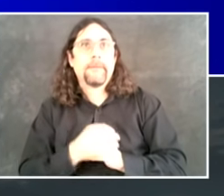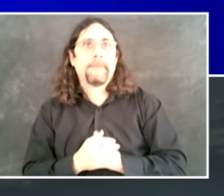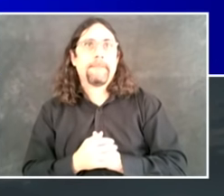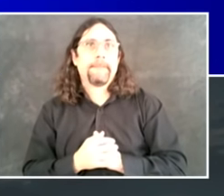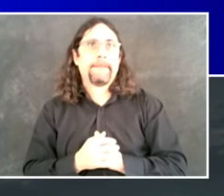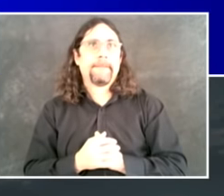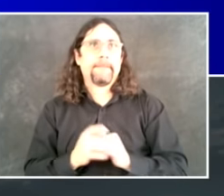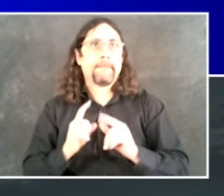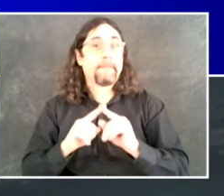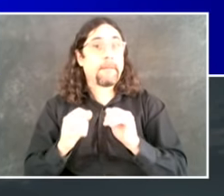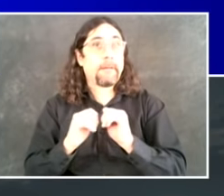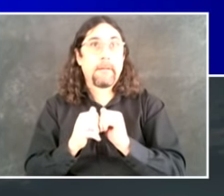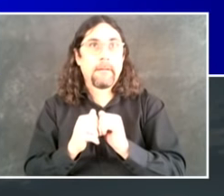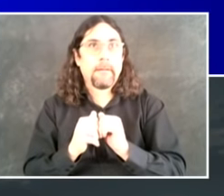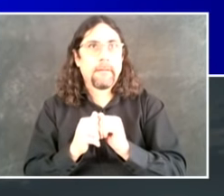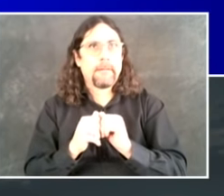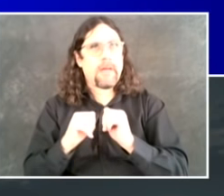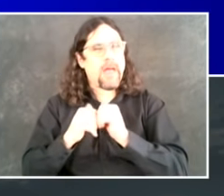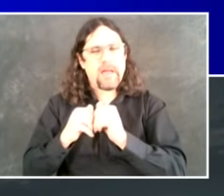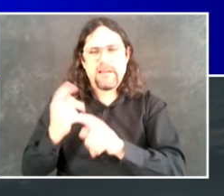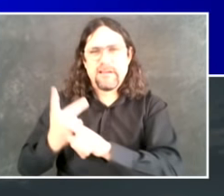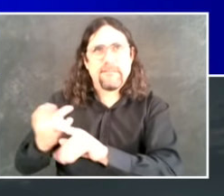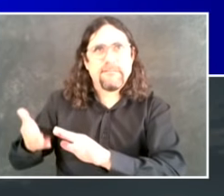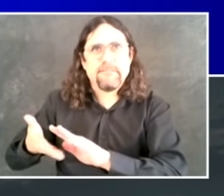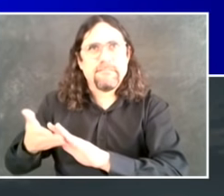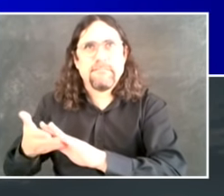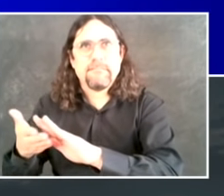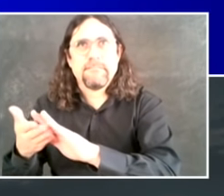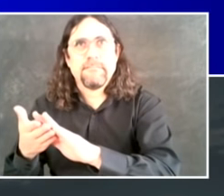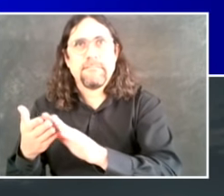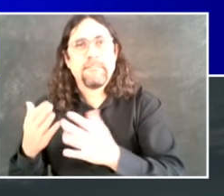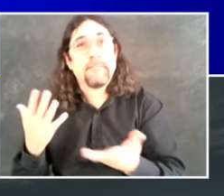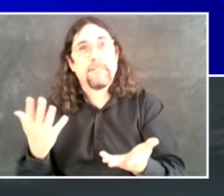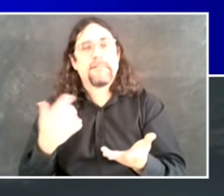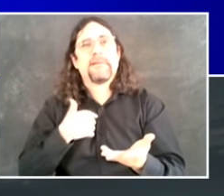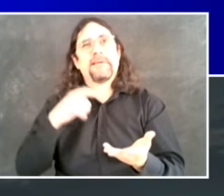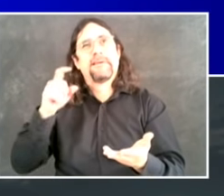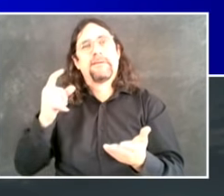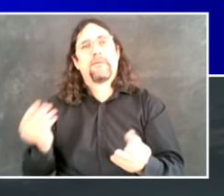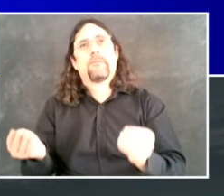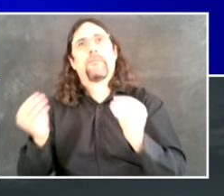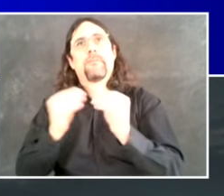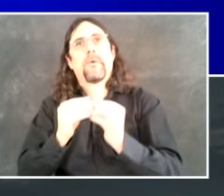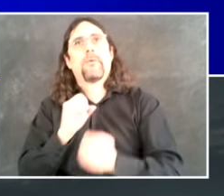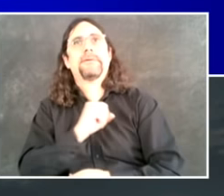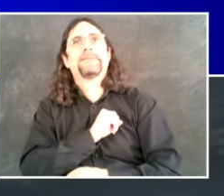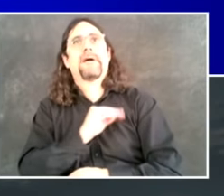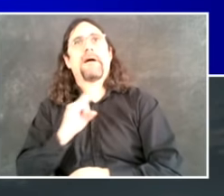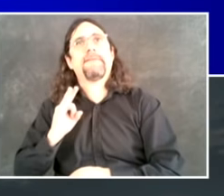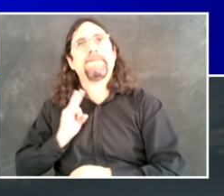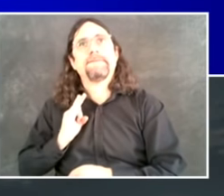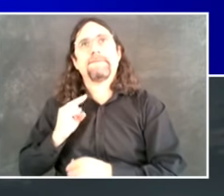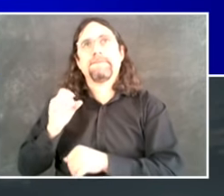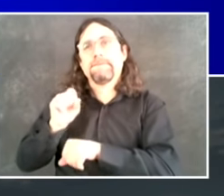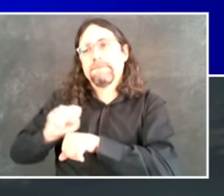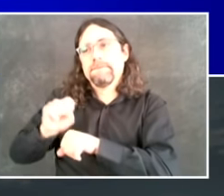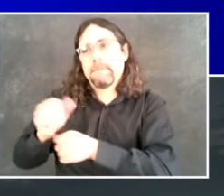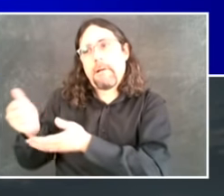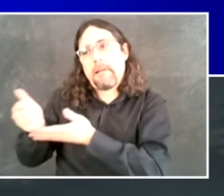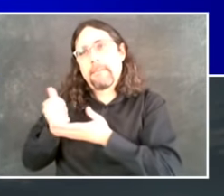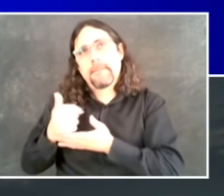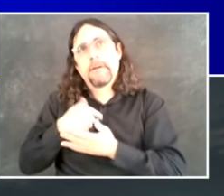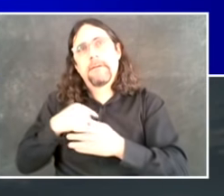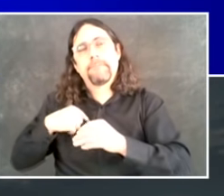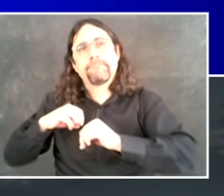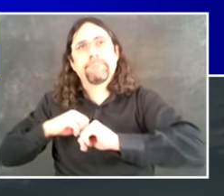personnel at the distribution sites. So if you're a nonprofit organization, a community-based organization, there are a lot of great ways we can